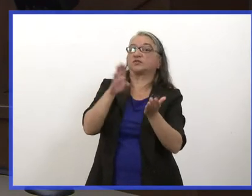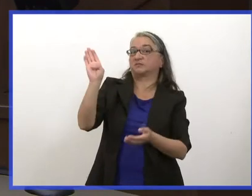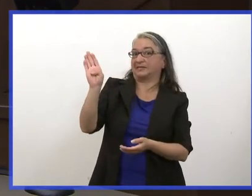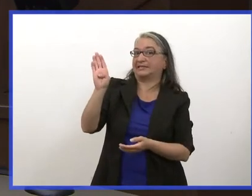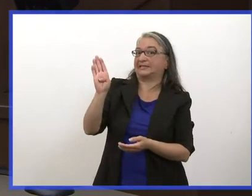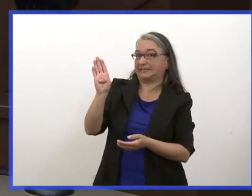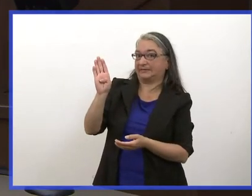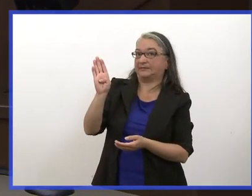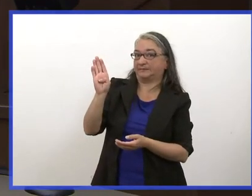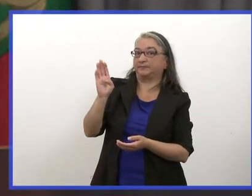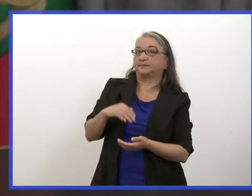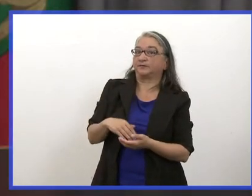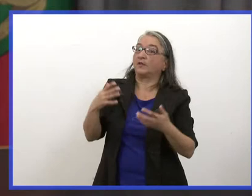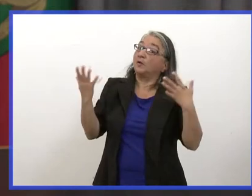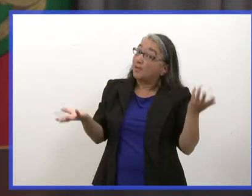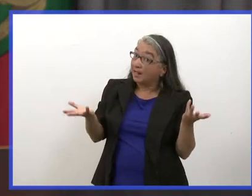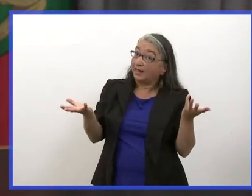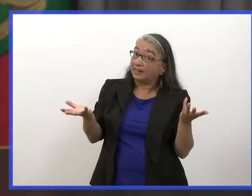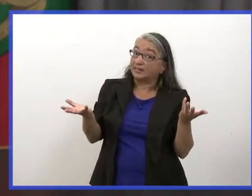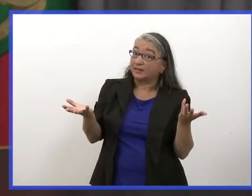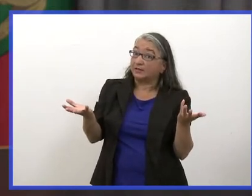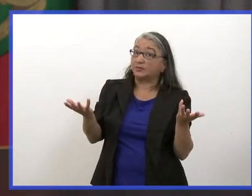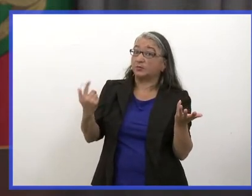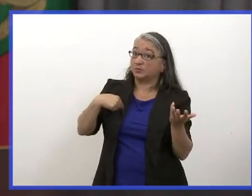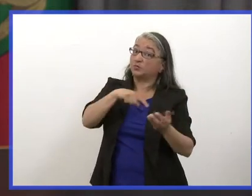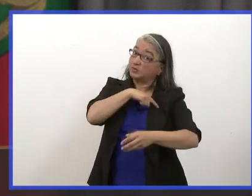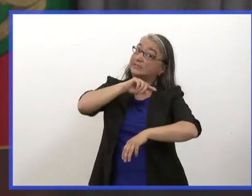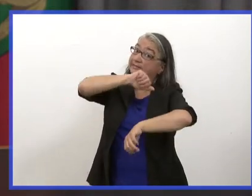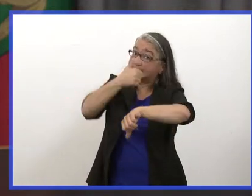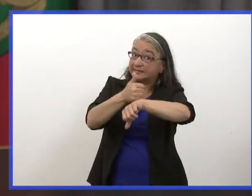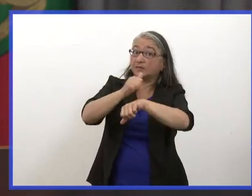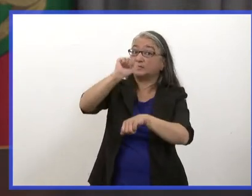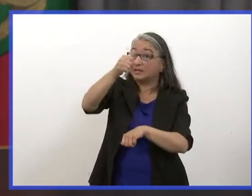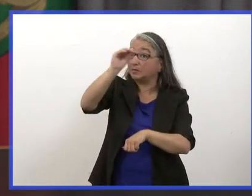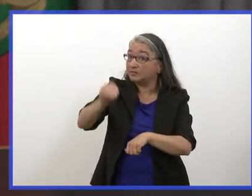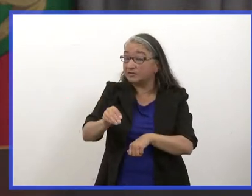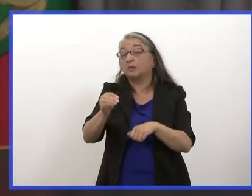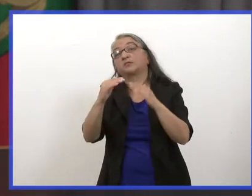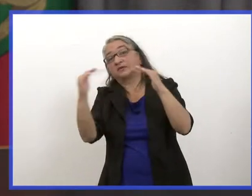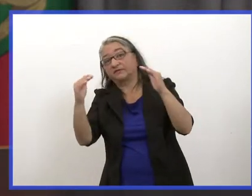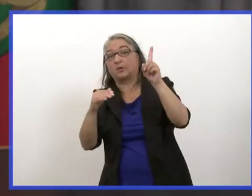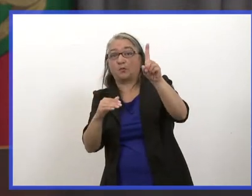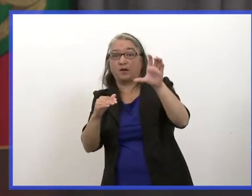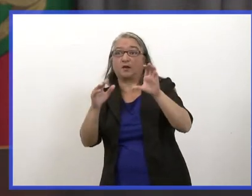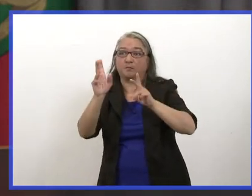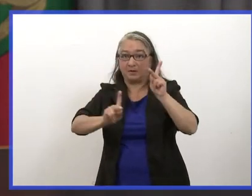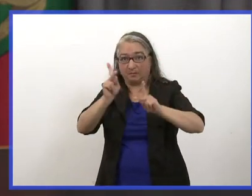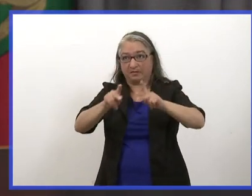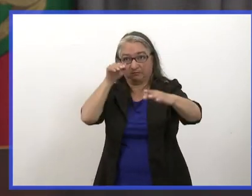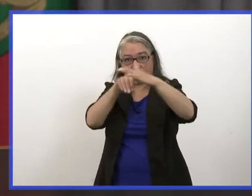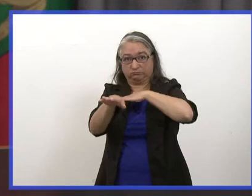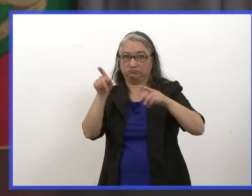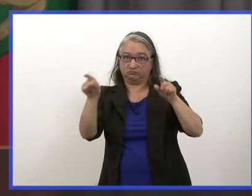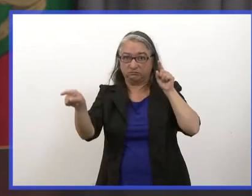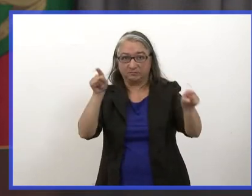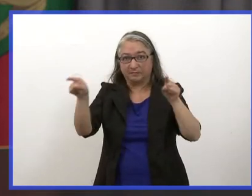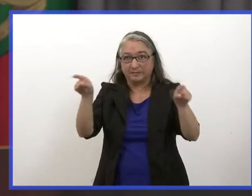on 10% or the 100 max for stores. We've also put in these orders